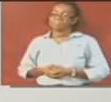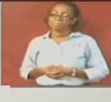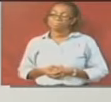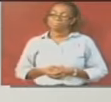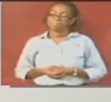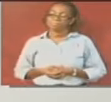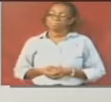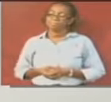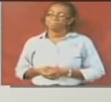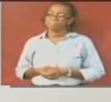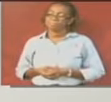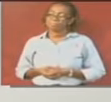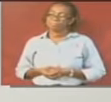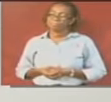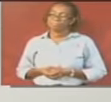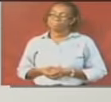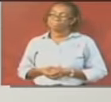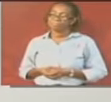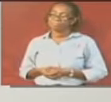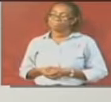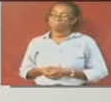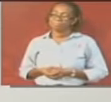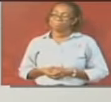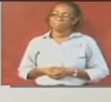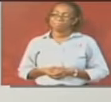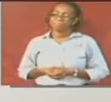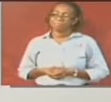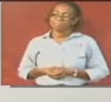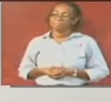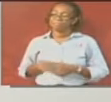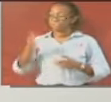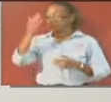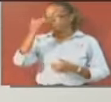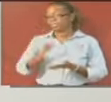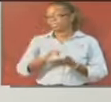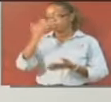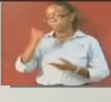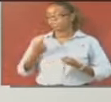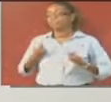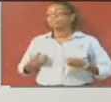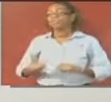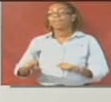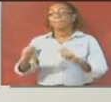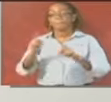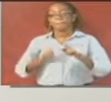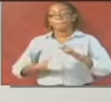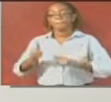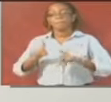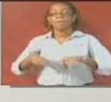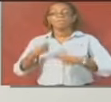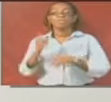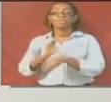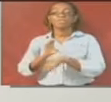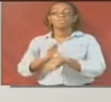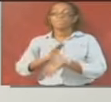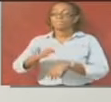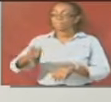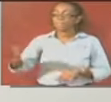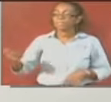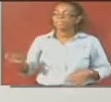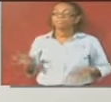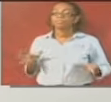reduce the congregation in those areas, knowing there's an established risk. So while every case that we have